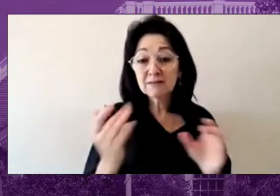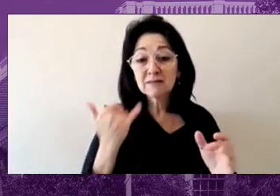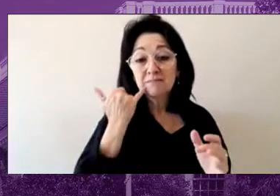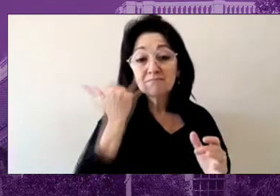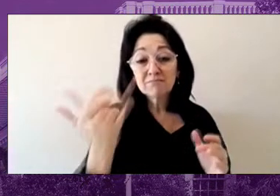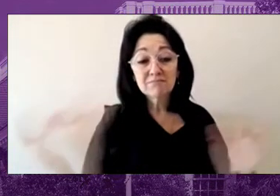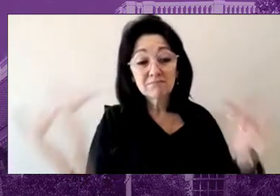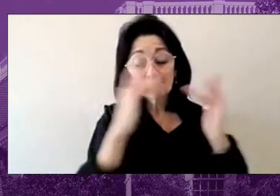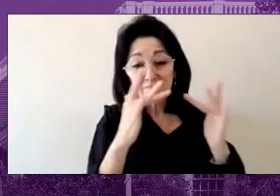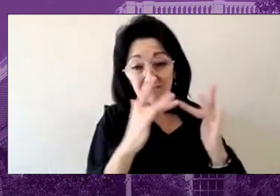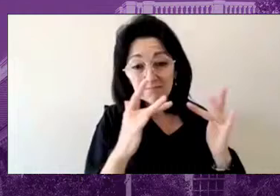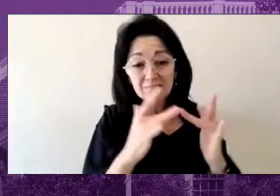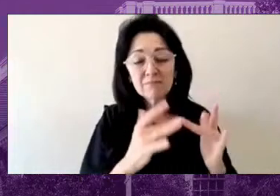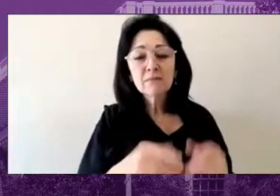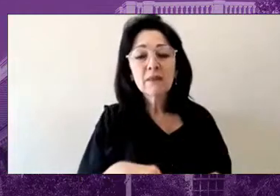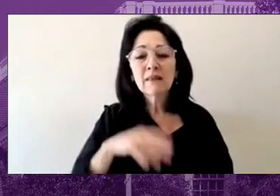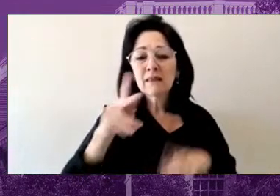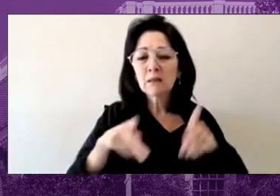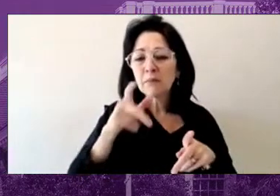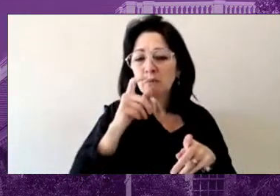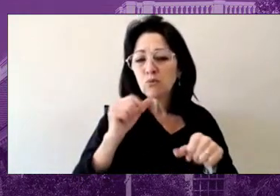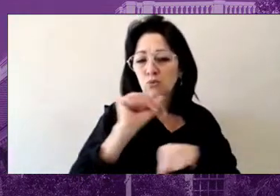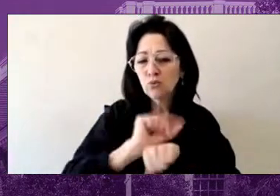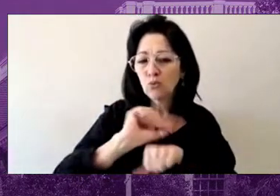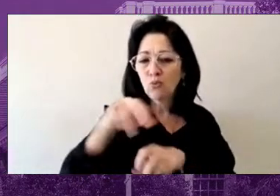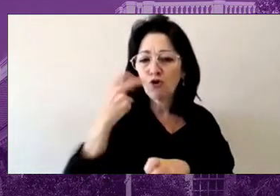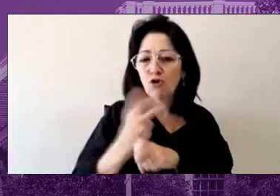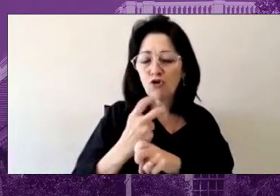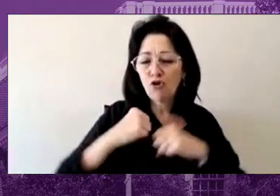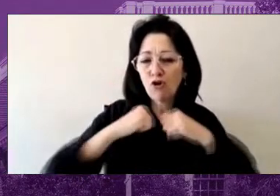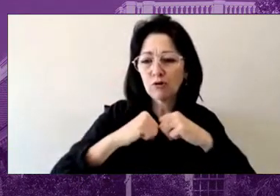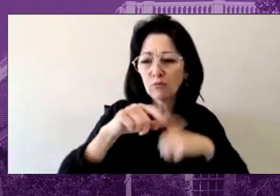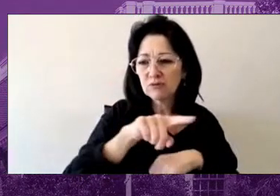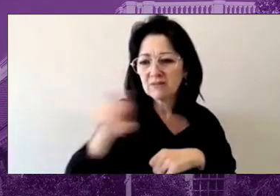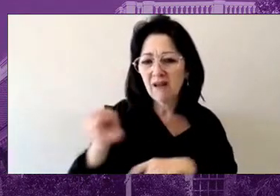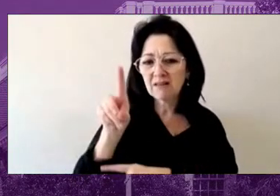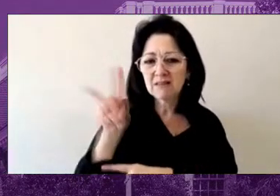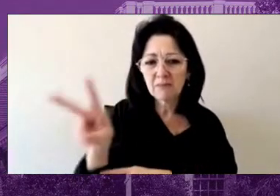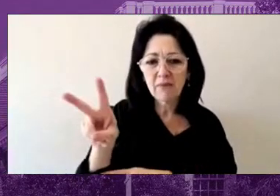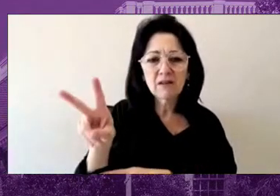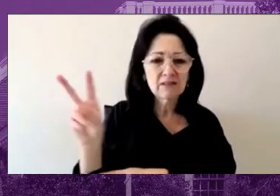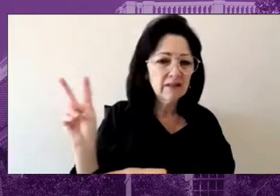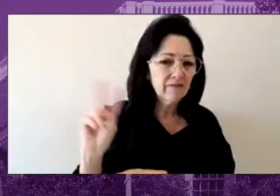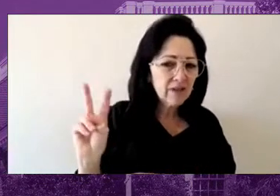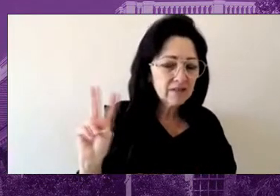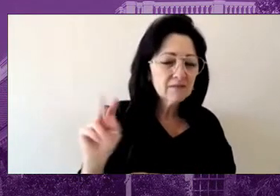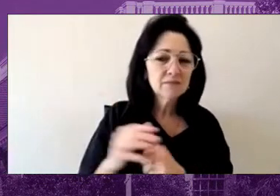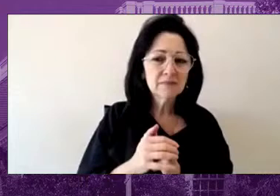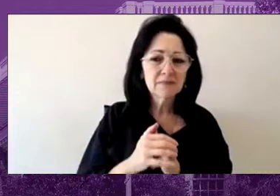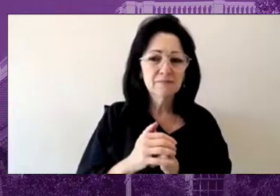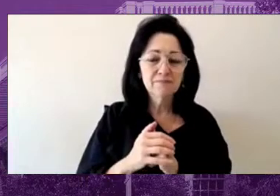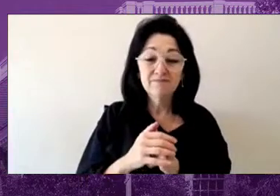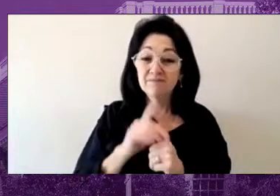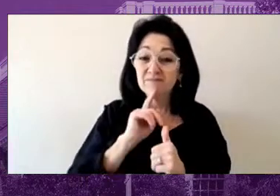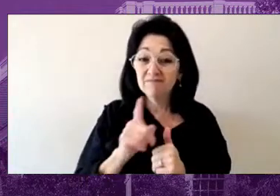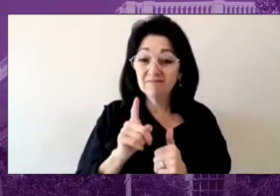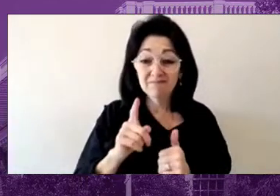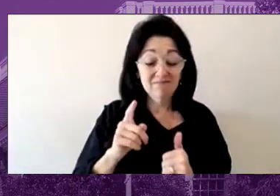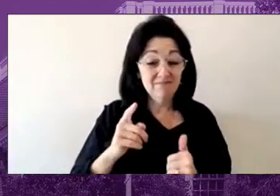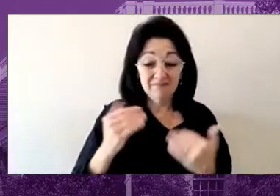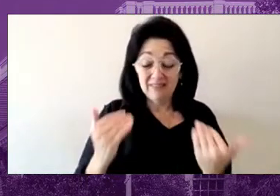violence incidents and to assist victims. It has been a time of unprecedented collaboration, and